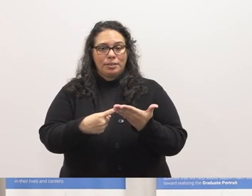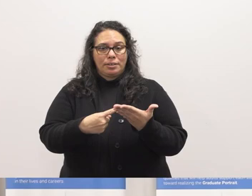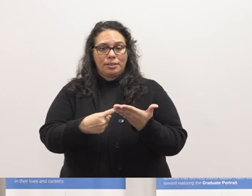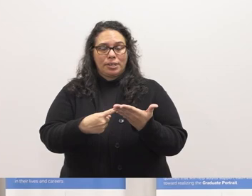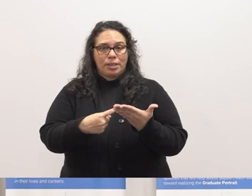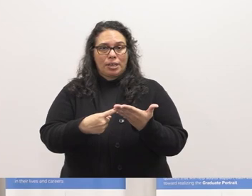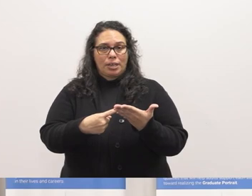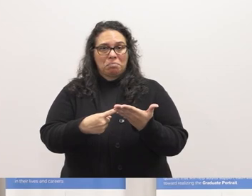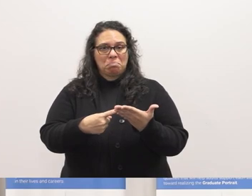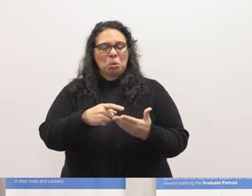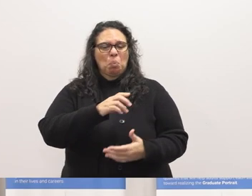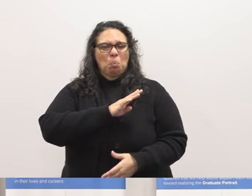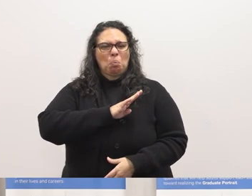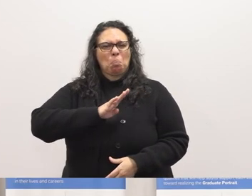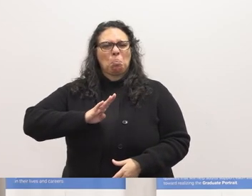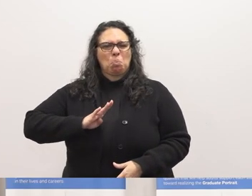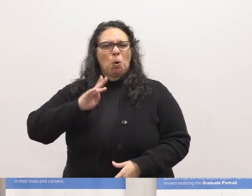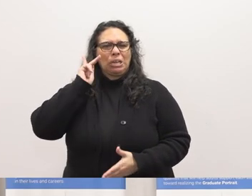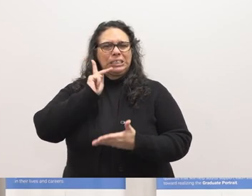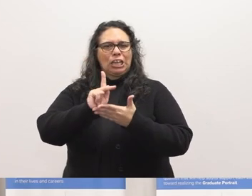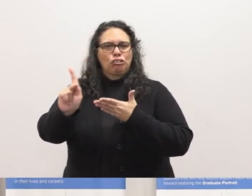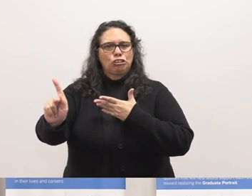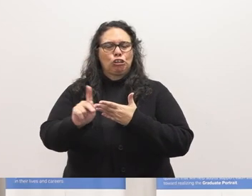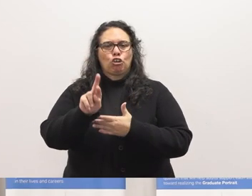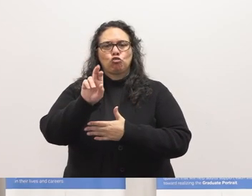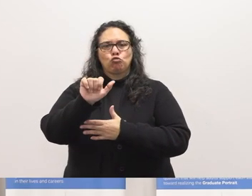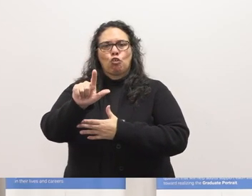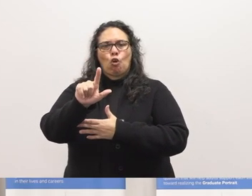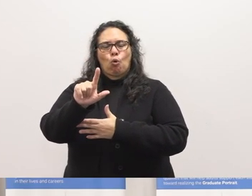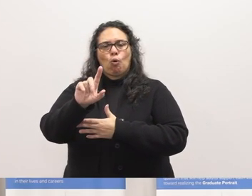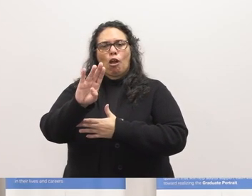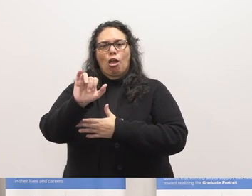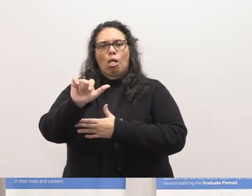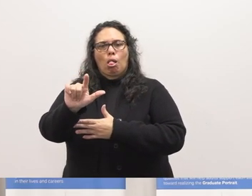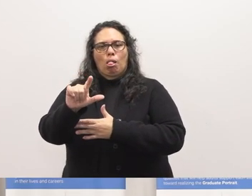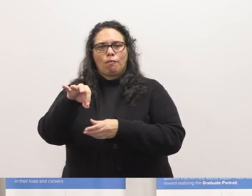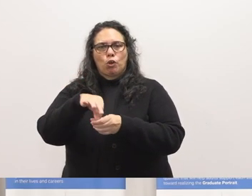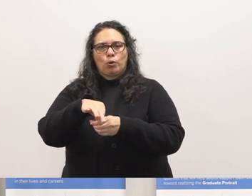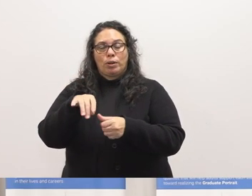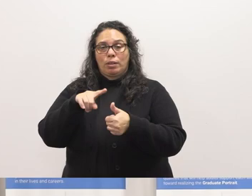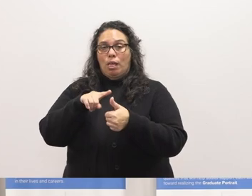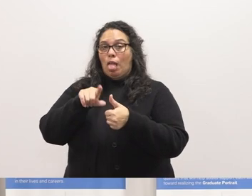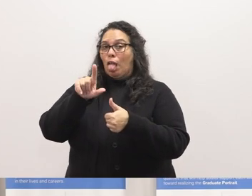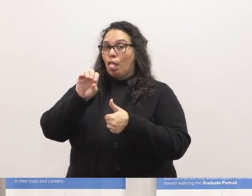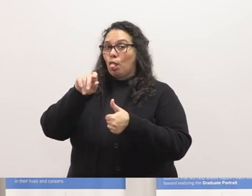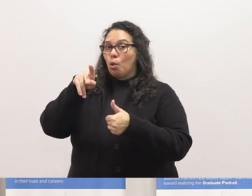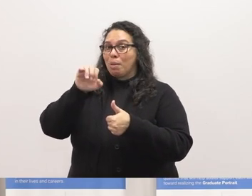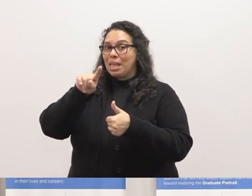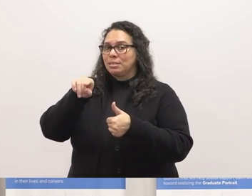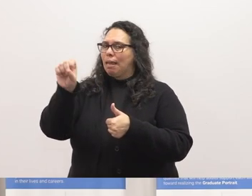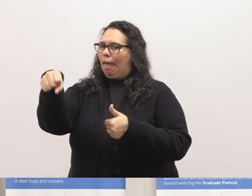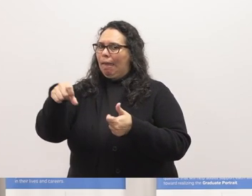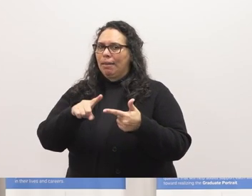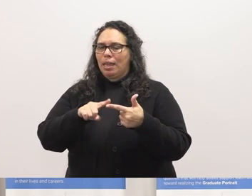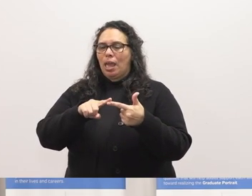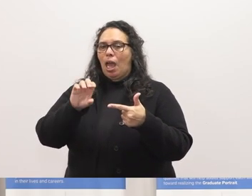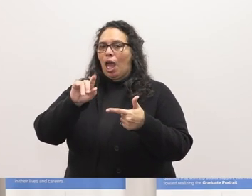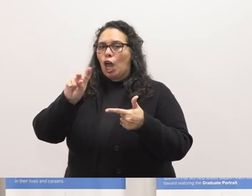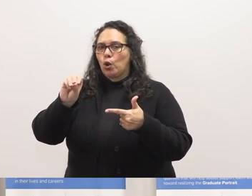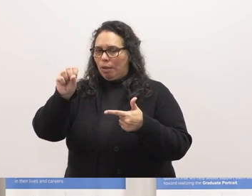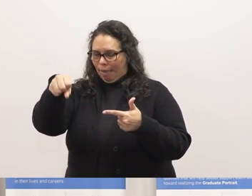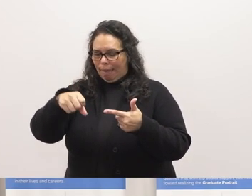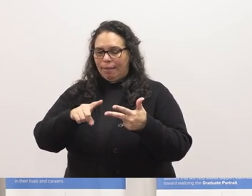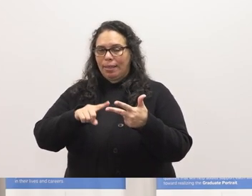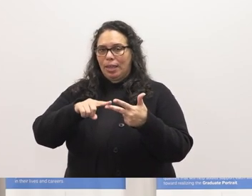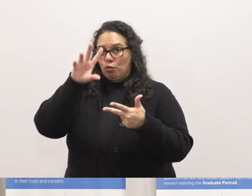We'll have our board secretary take a roll call vote. Member Lopez? Aye. Member Otto? Aye. President Craighead?